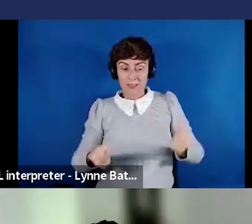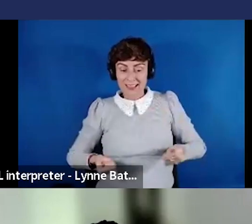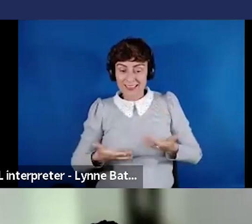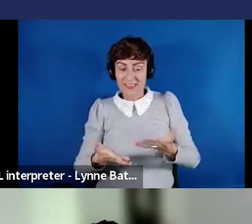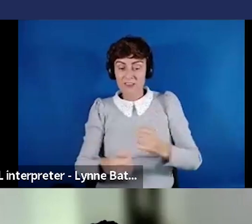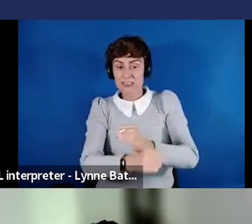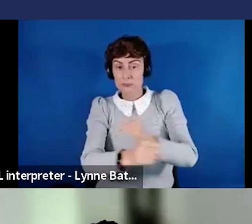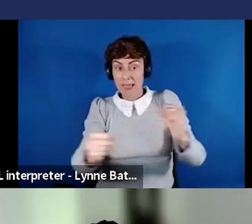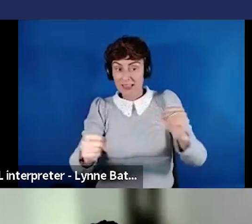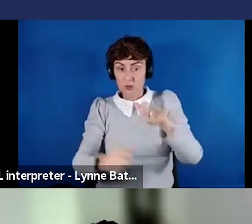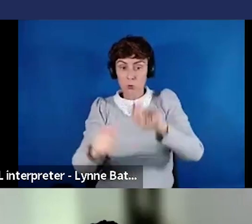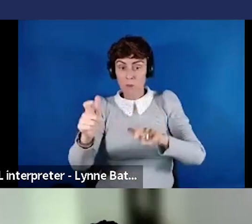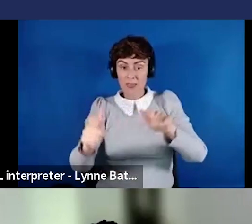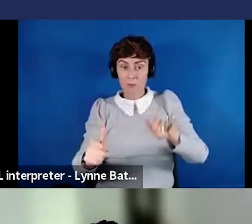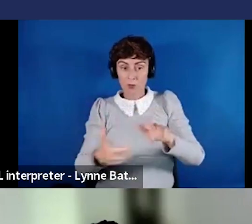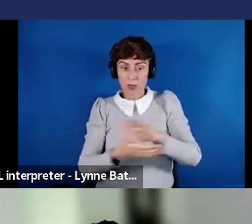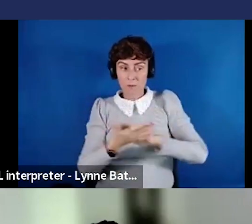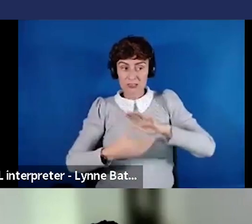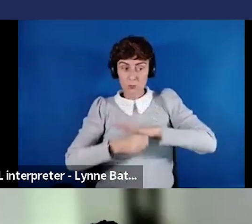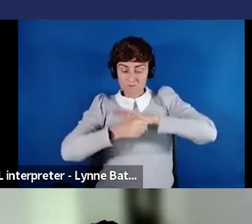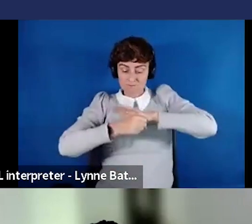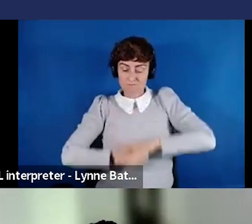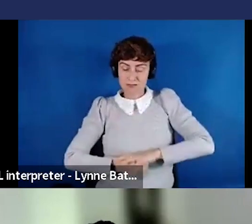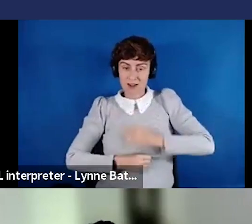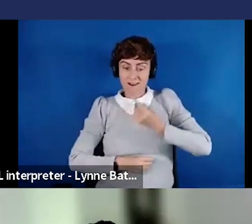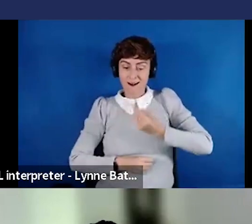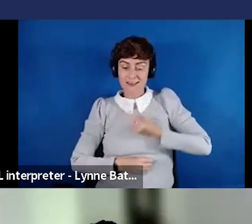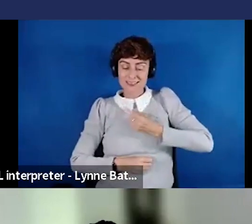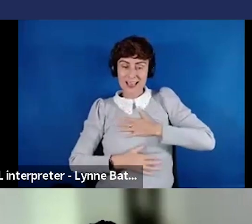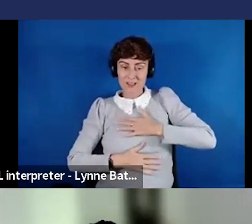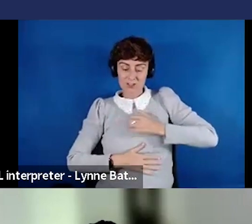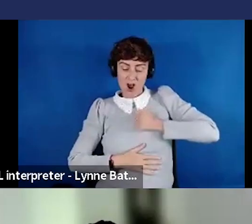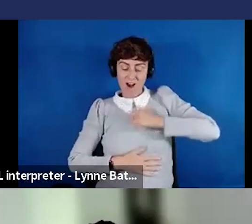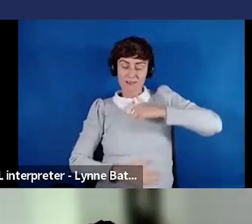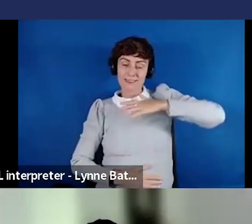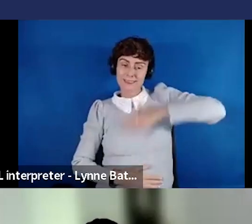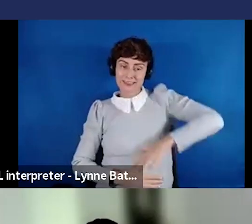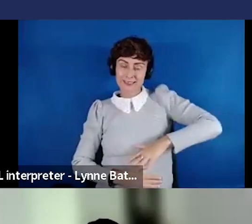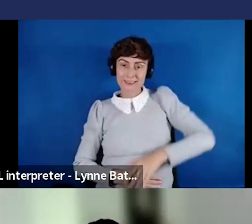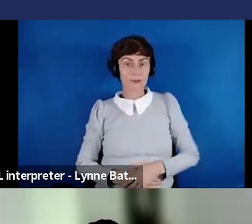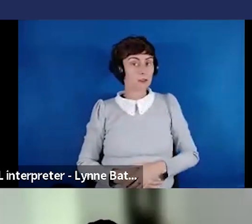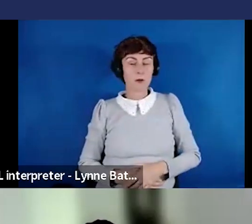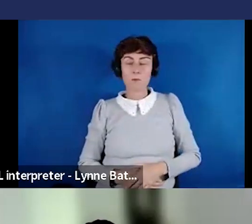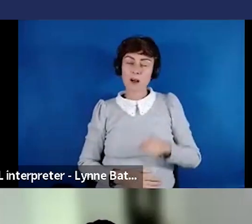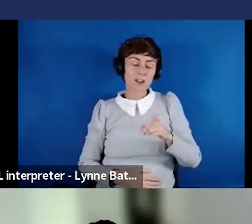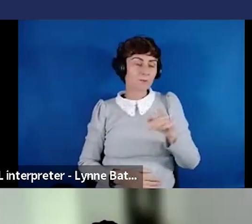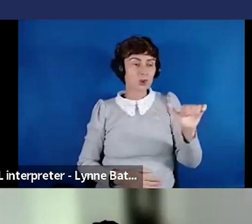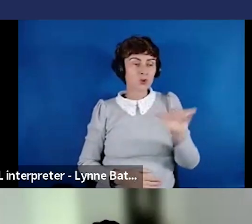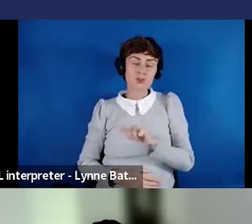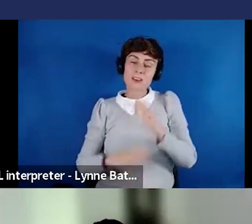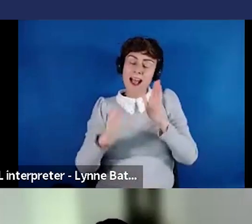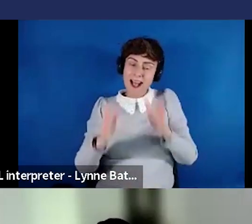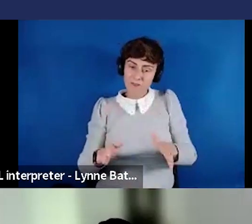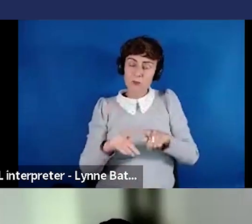we're pushing, you know, we're portioning out kind of needs where it doesn't necessarily need to be that